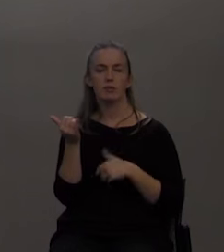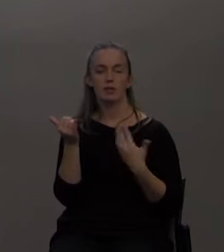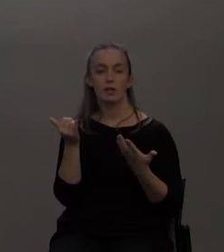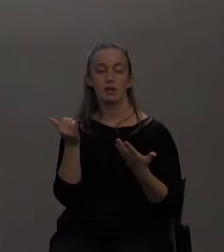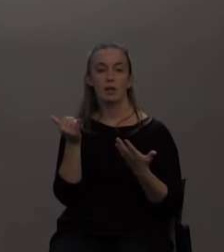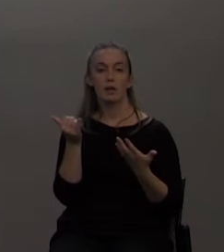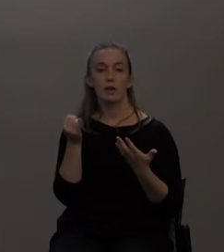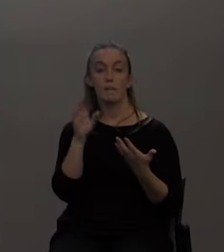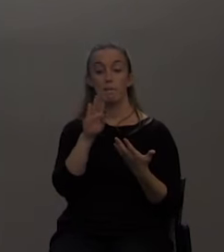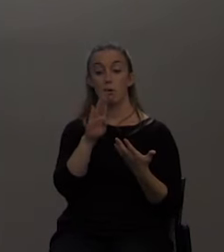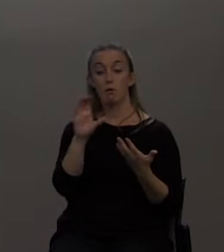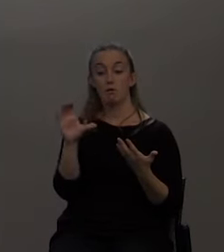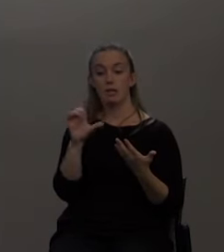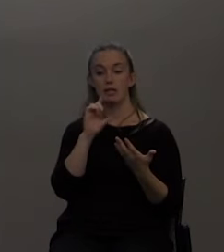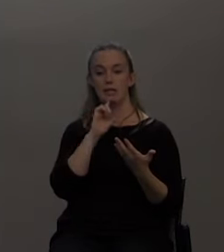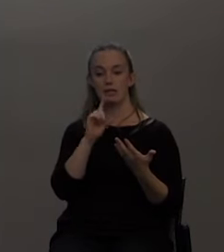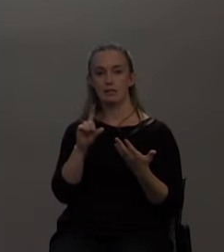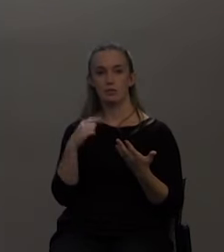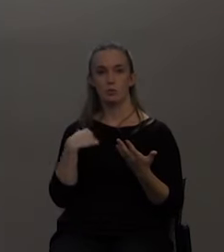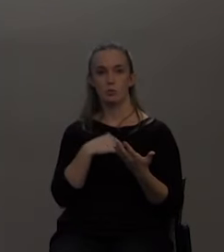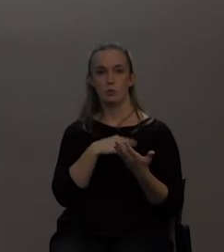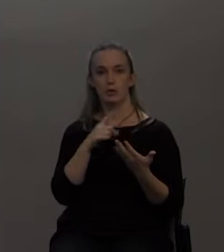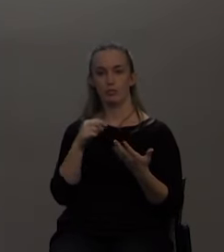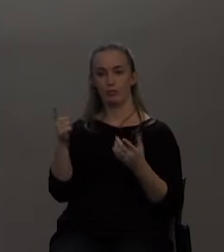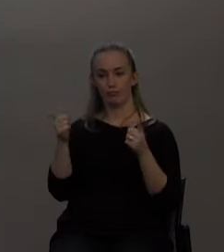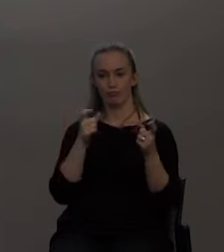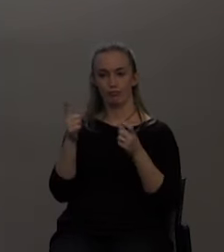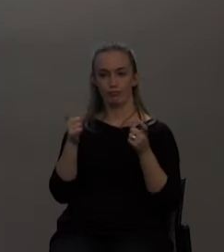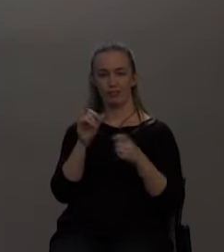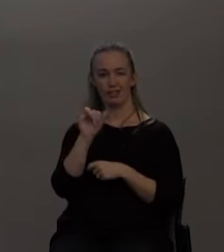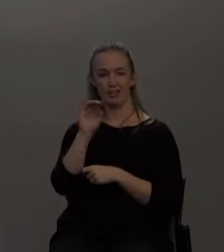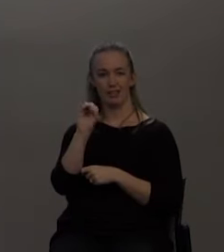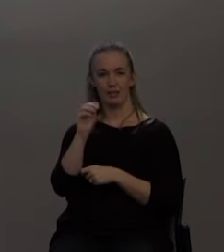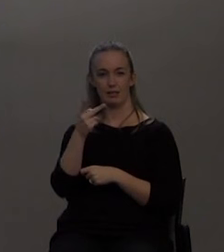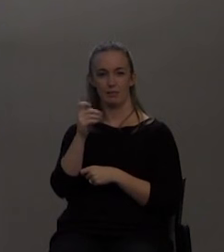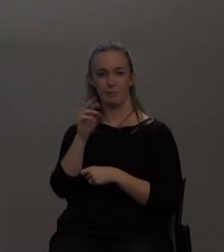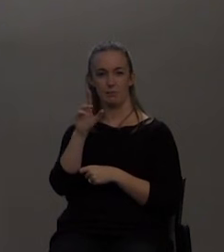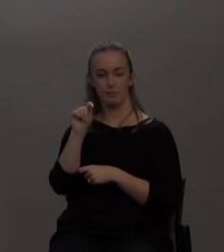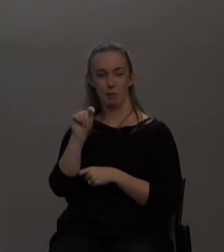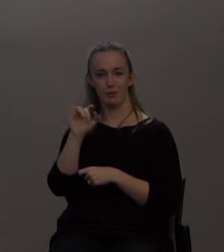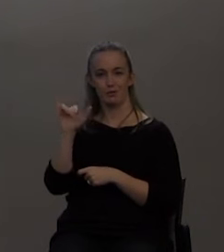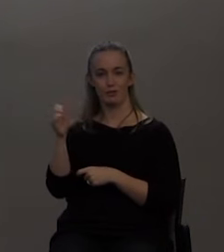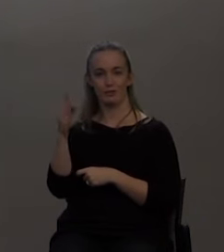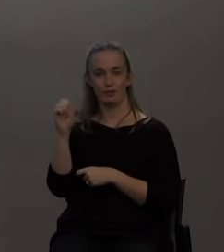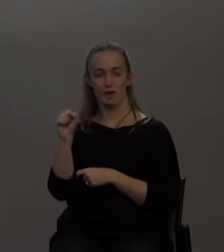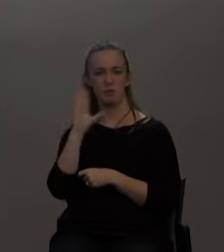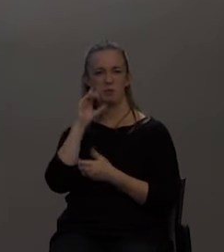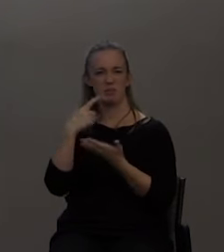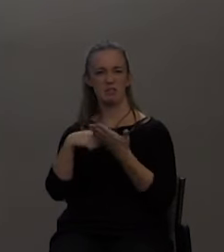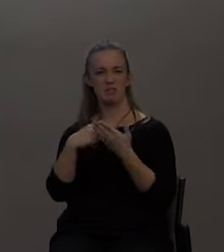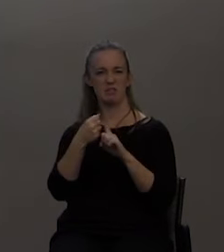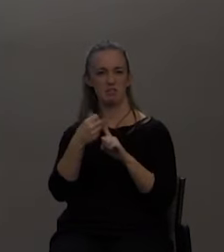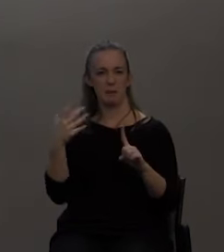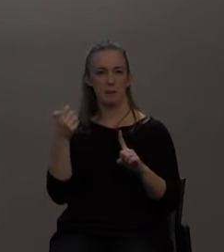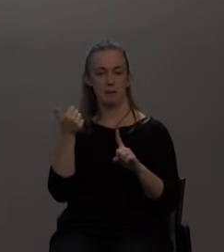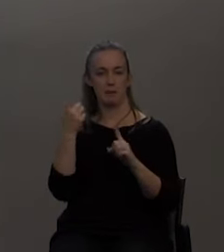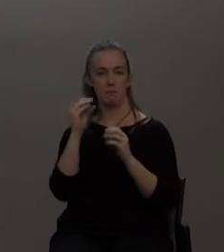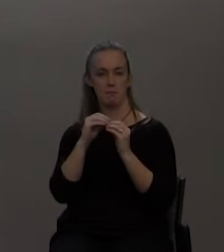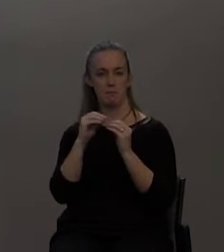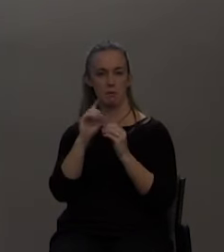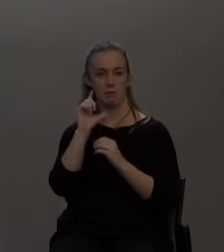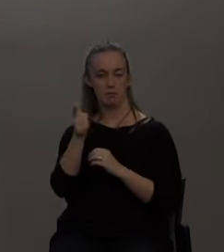because Boyle County is an importer of jobs, which we'll discuss a little bit later on in the presentation. And so the fact that